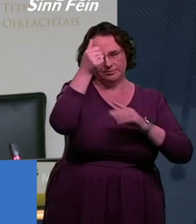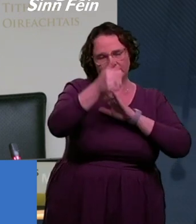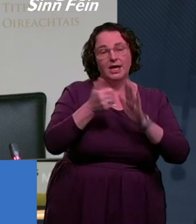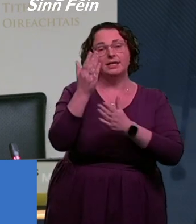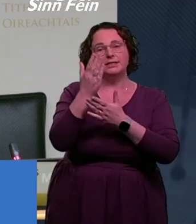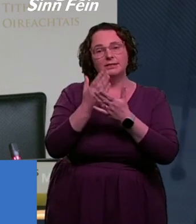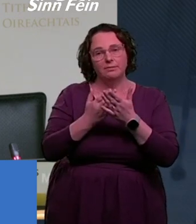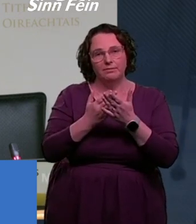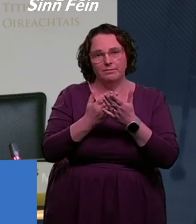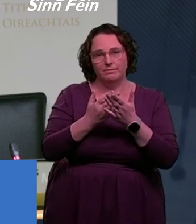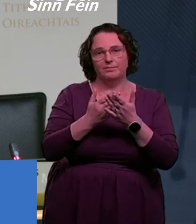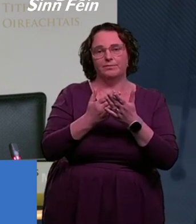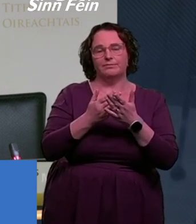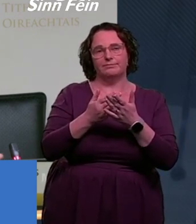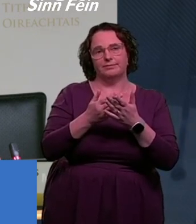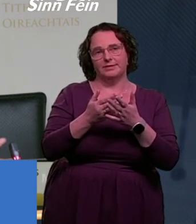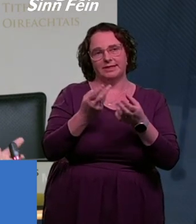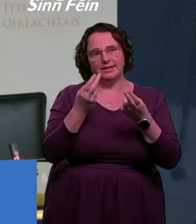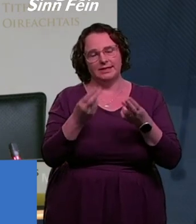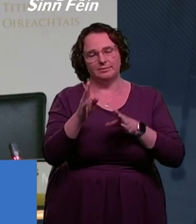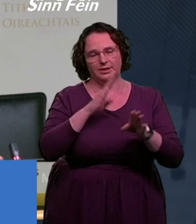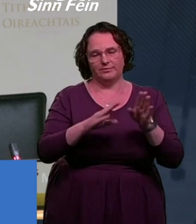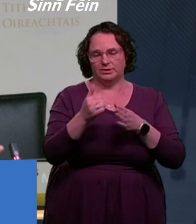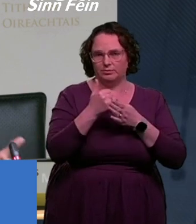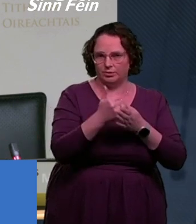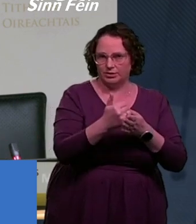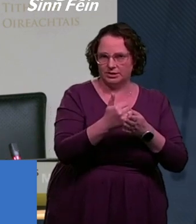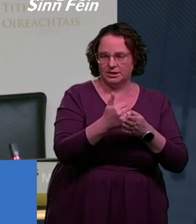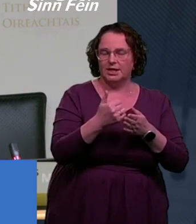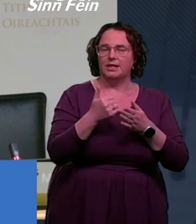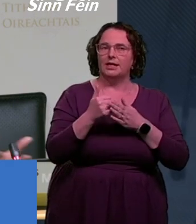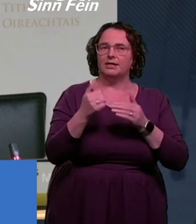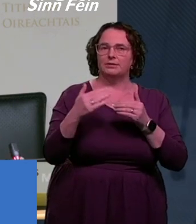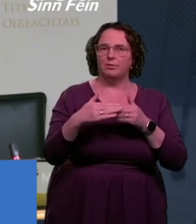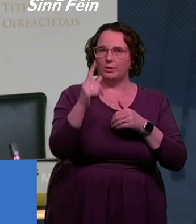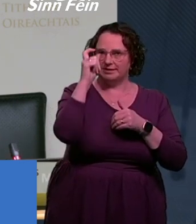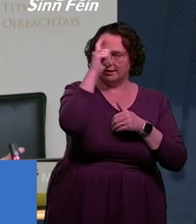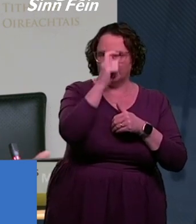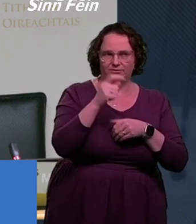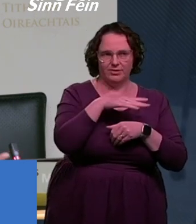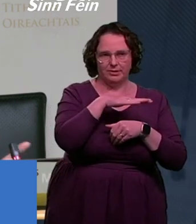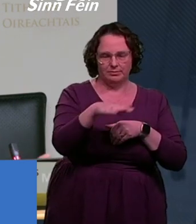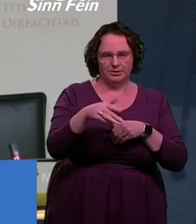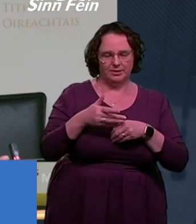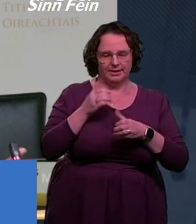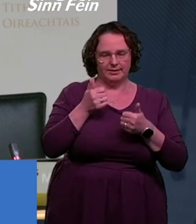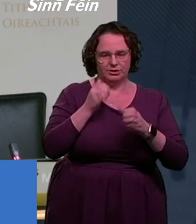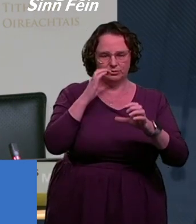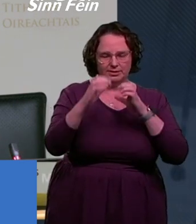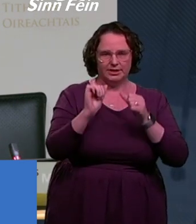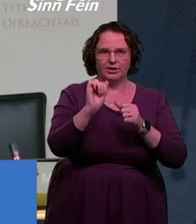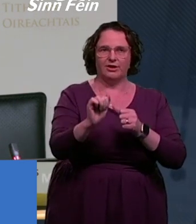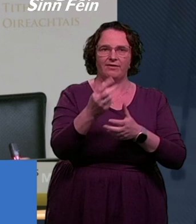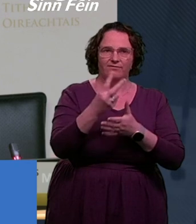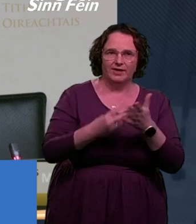who maybe require behaviour supports more, it's more difficult for them to be able to communicate their desires and their values and their